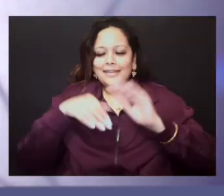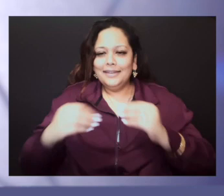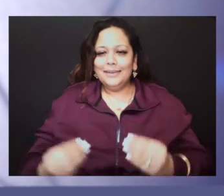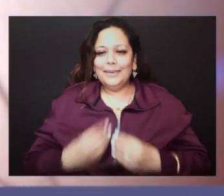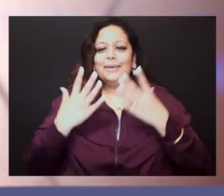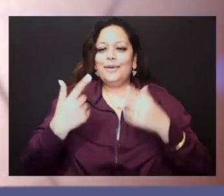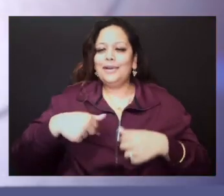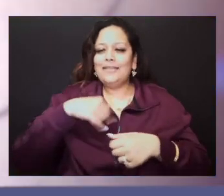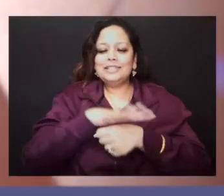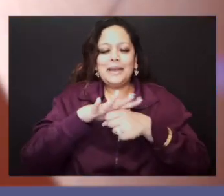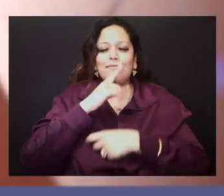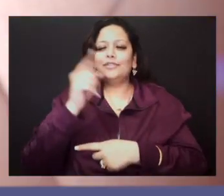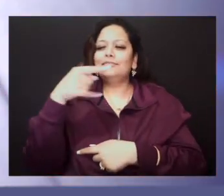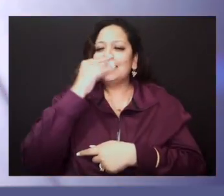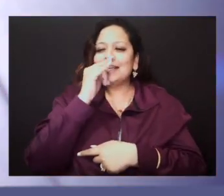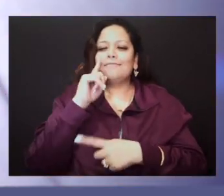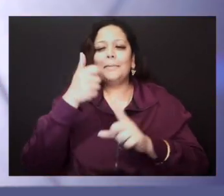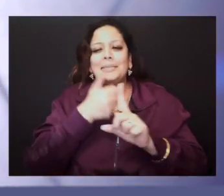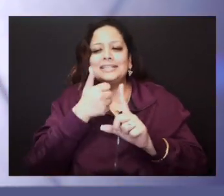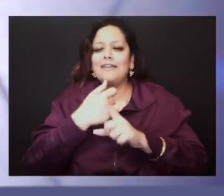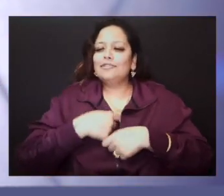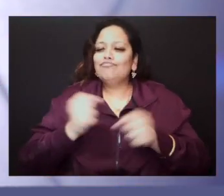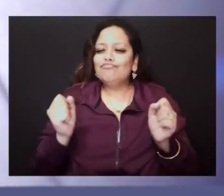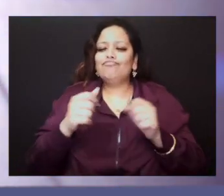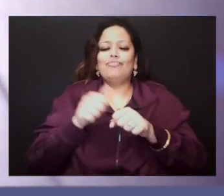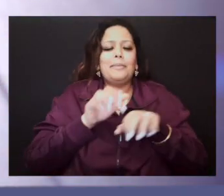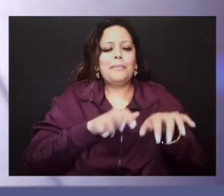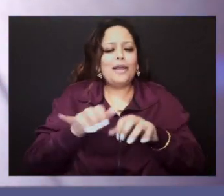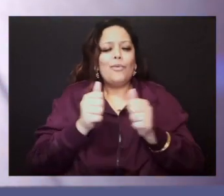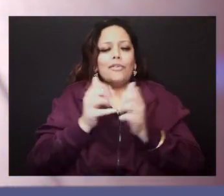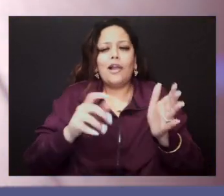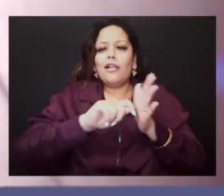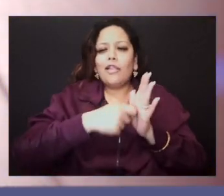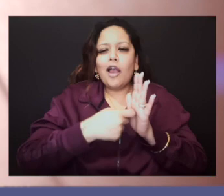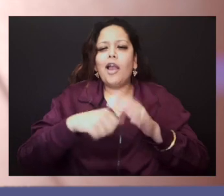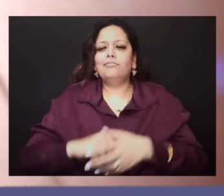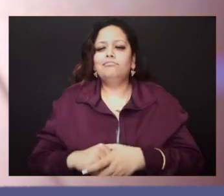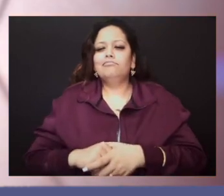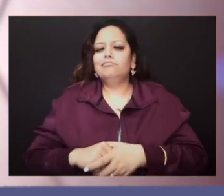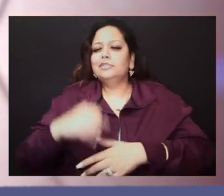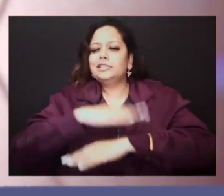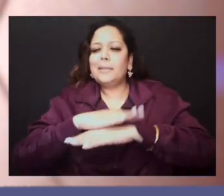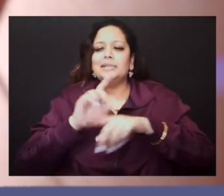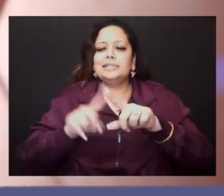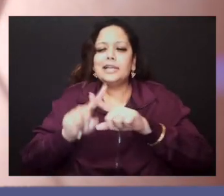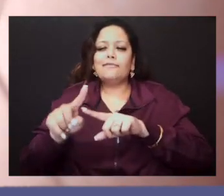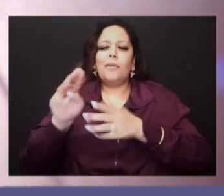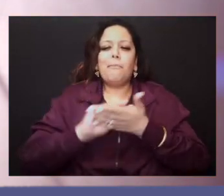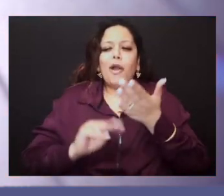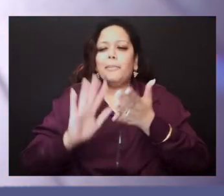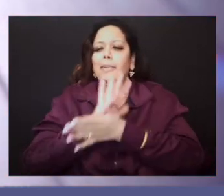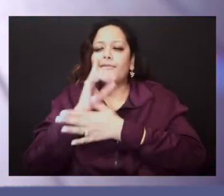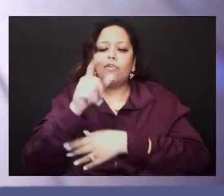have space for the kids to be themselves, a space with a piano without a lock, tables with markers and paper for them